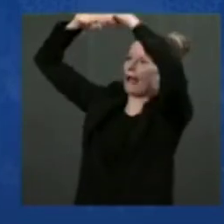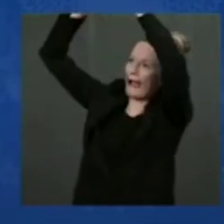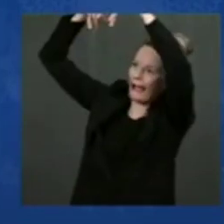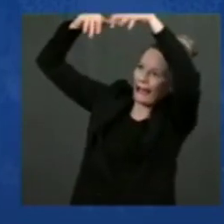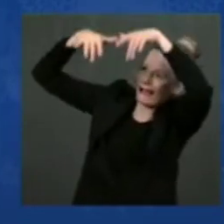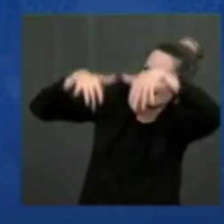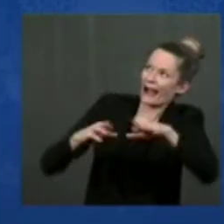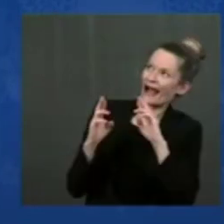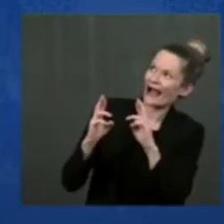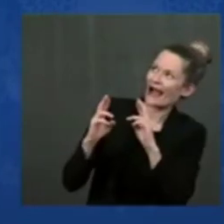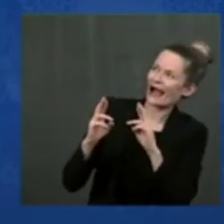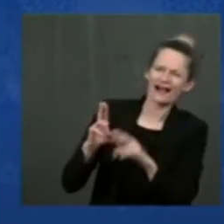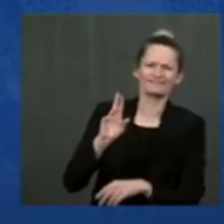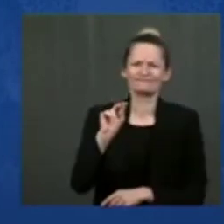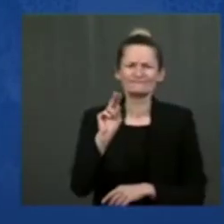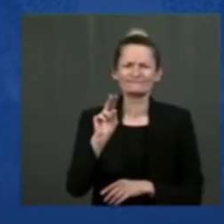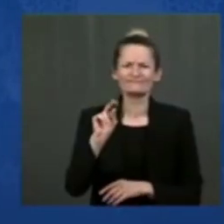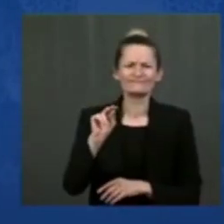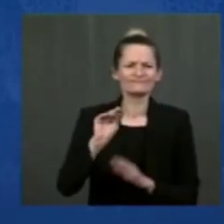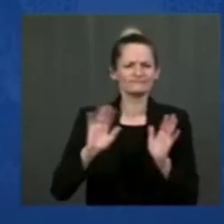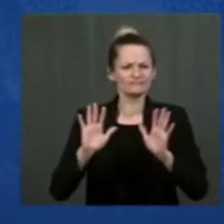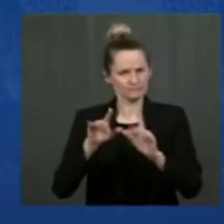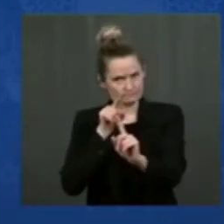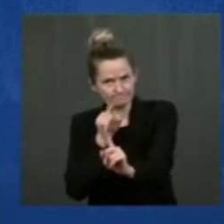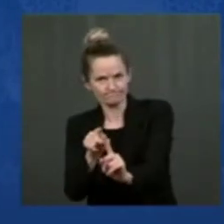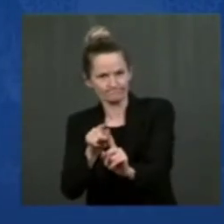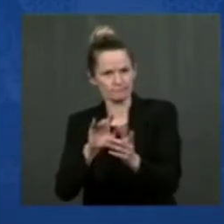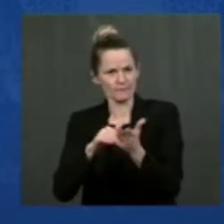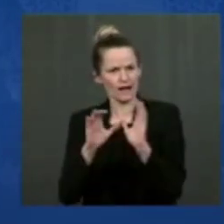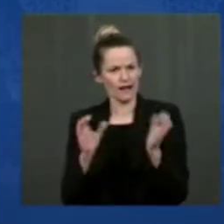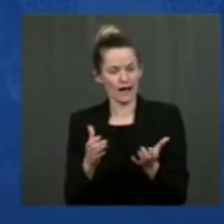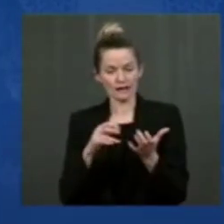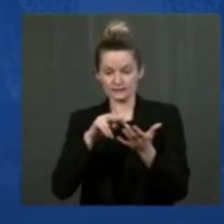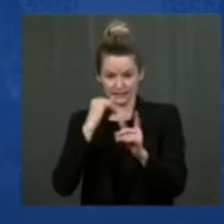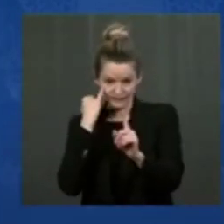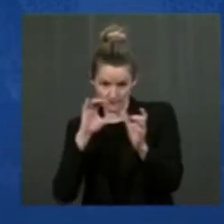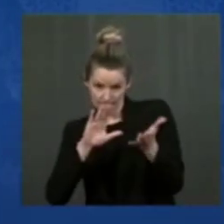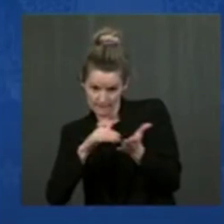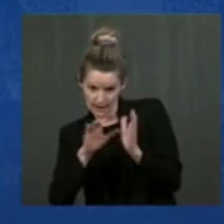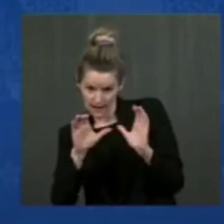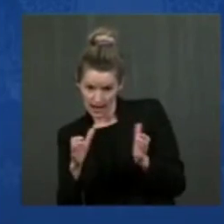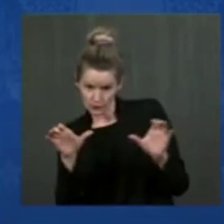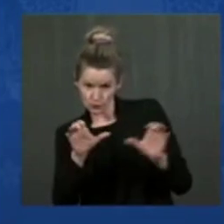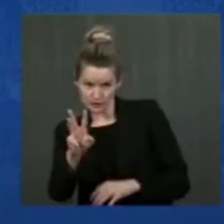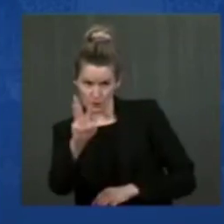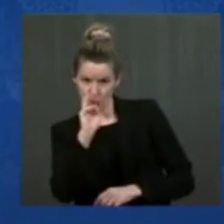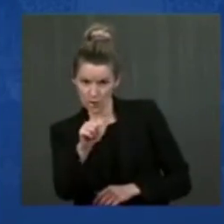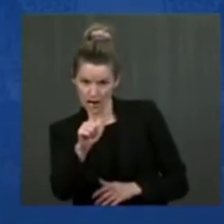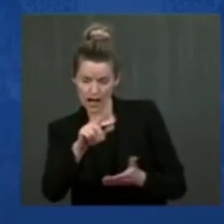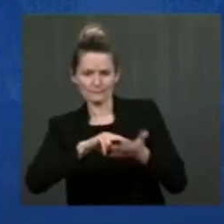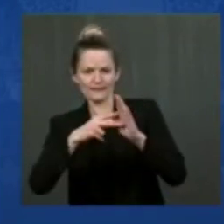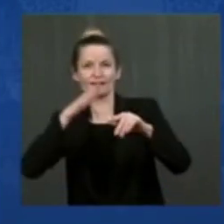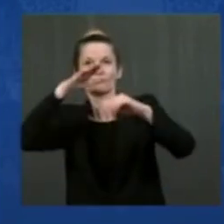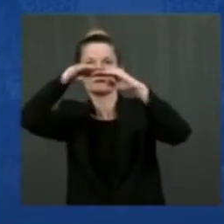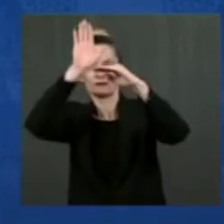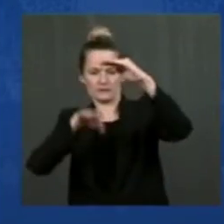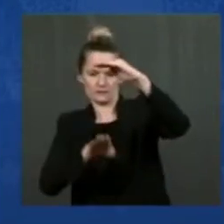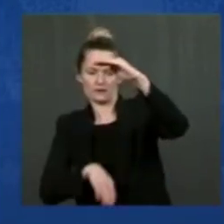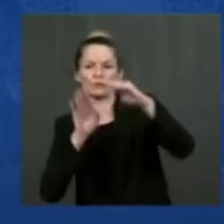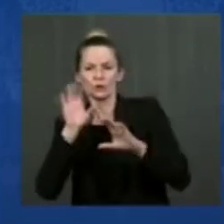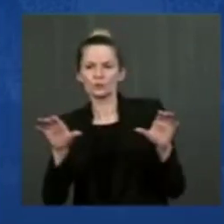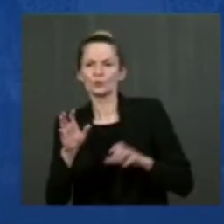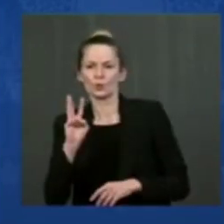think of a time that when the middle class is booming and moving, everybody does